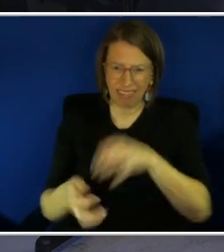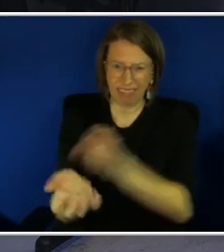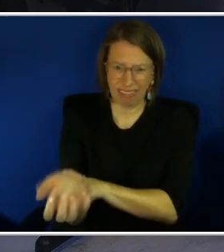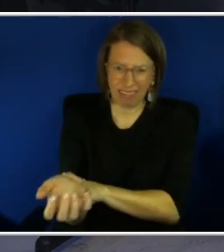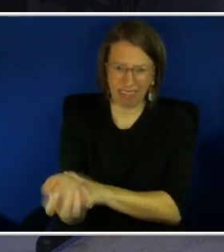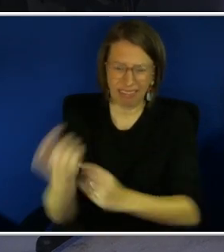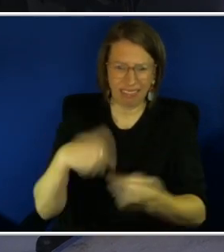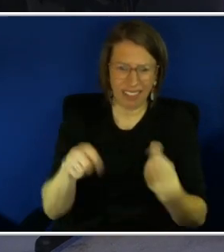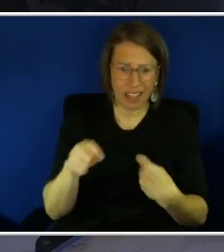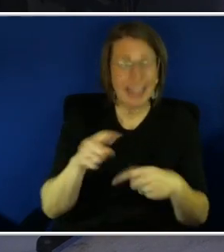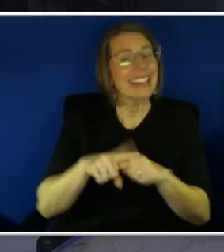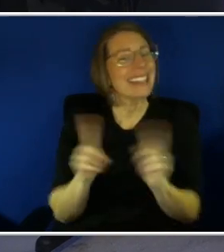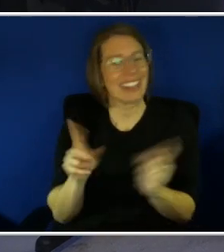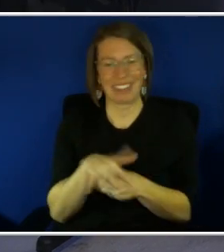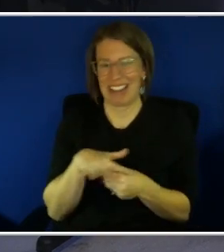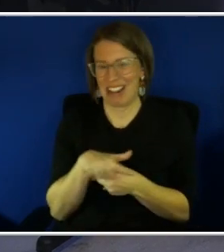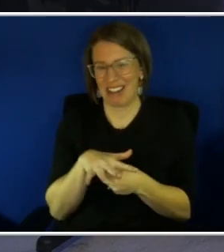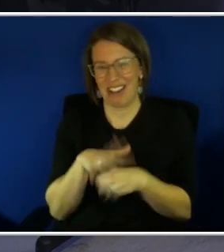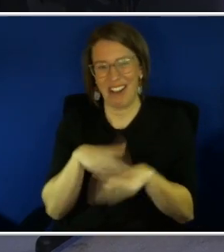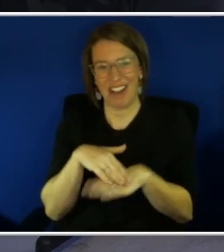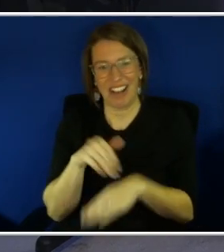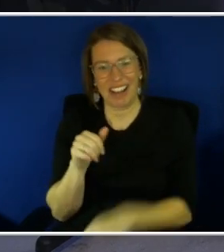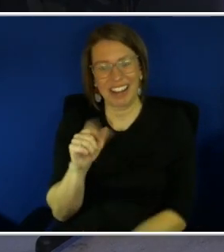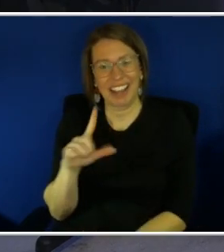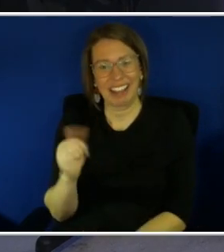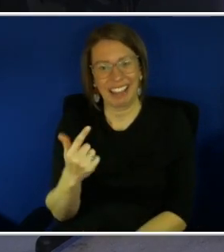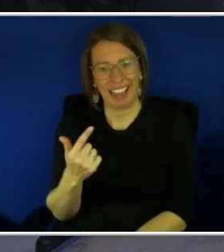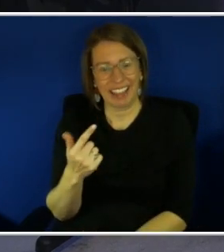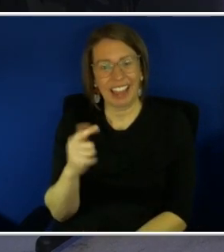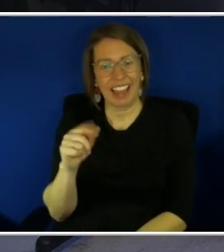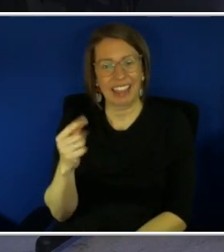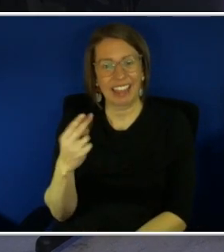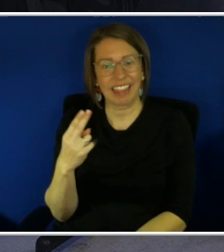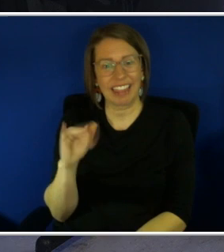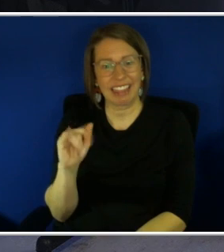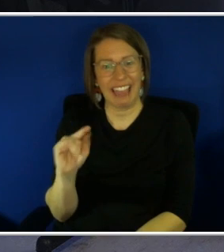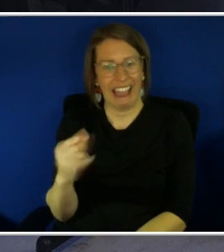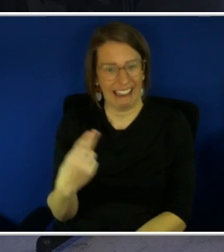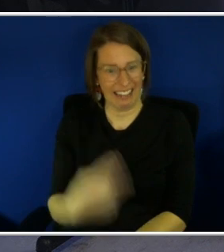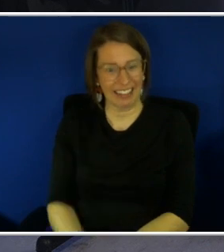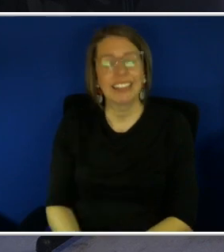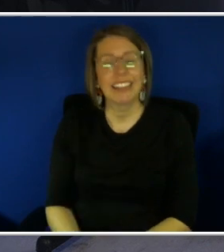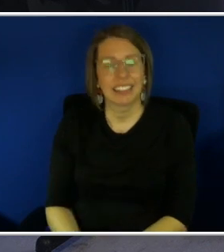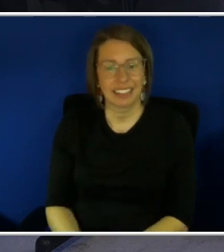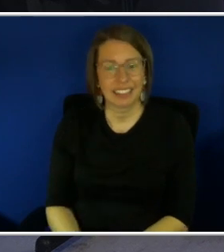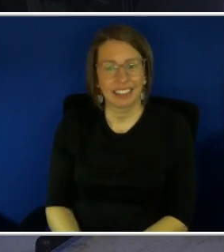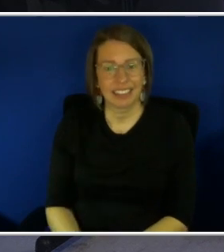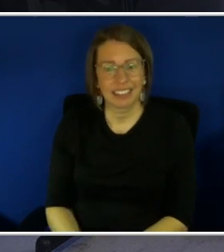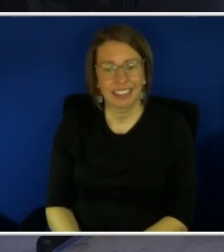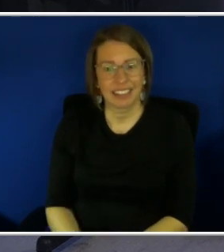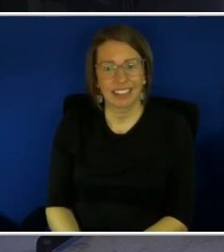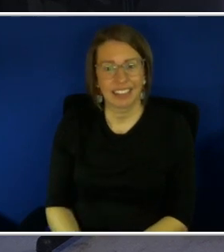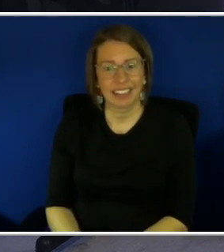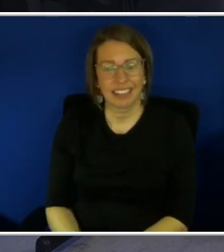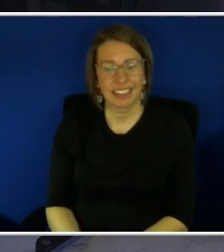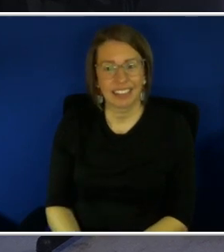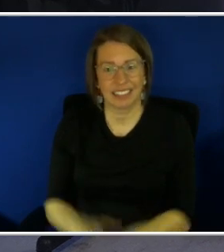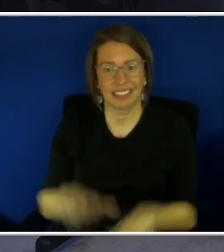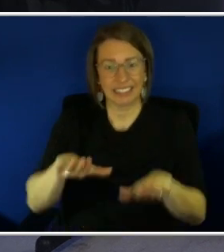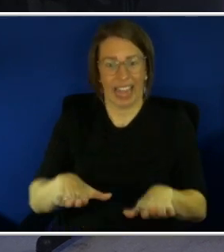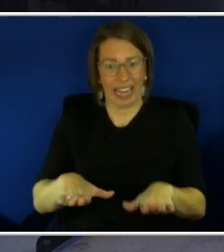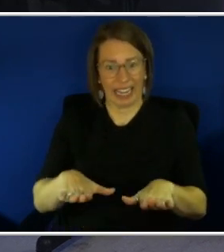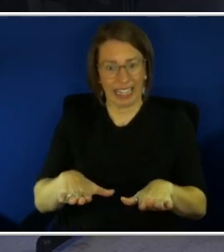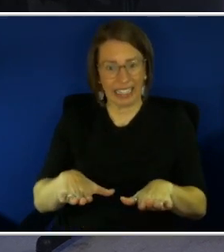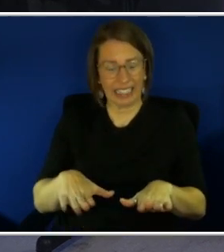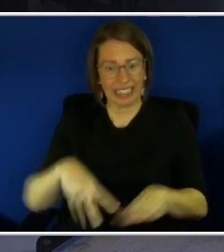spot? from a different spot. Okay. In his case, it was All the right. thigh. And can I just say, is that ankle upright? That's him kind of standing on the leg with that last picture